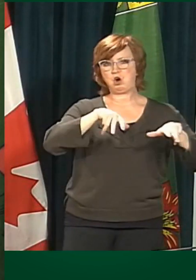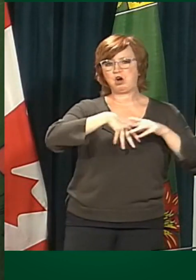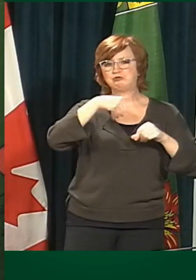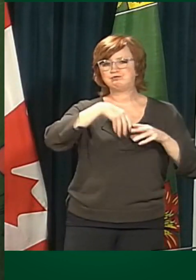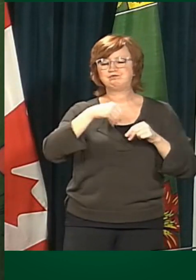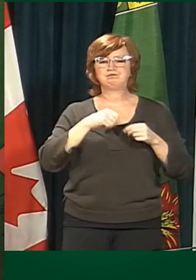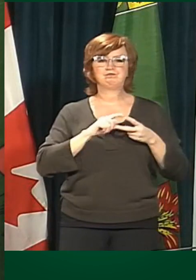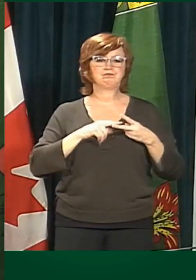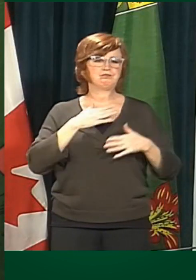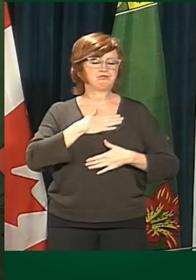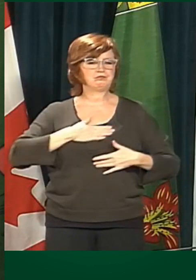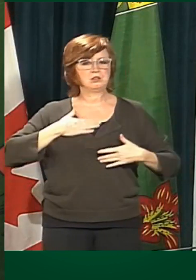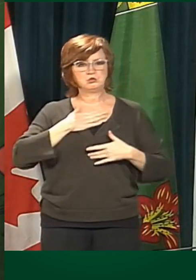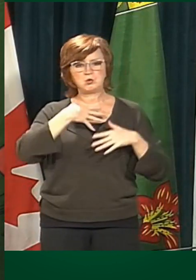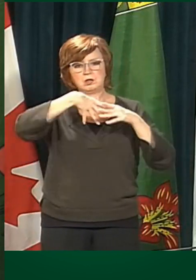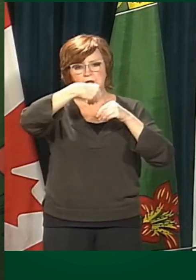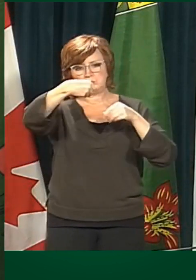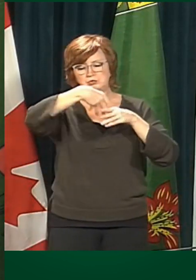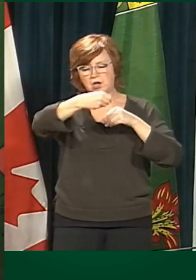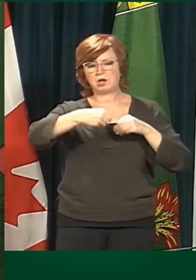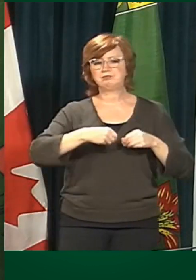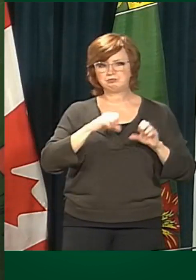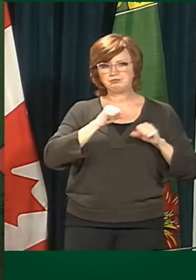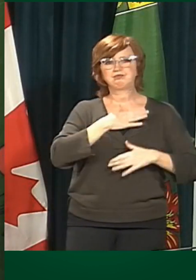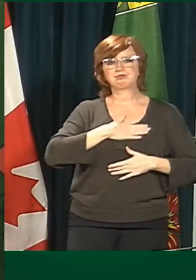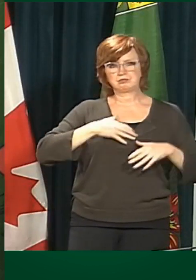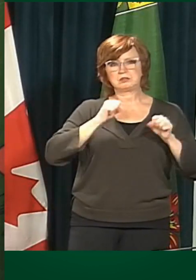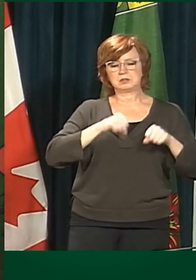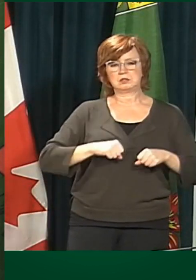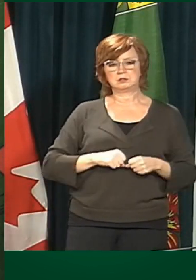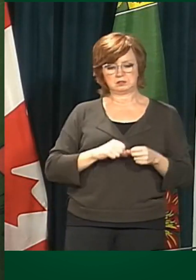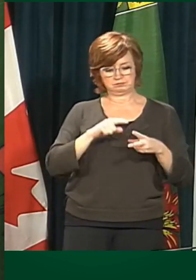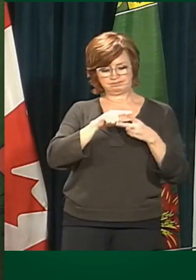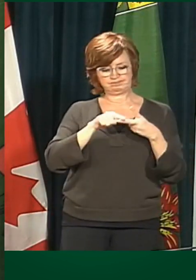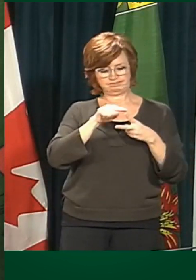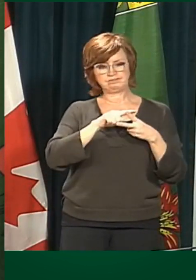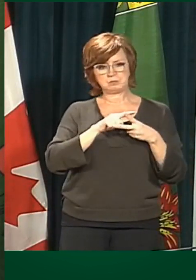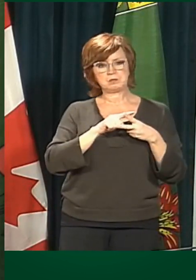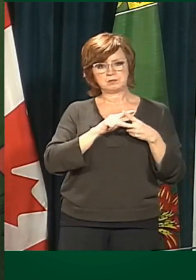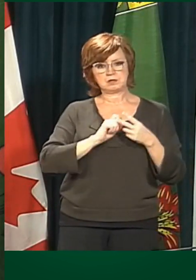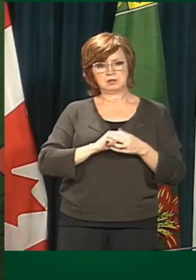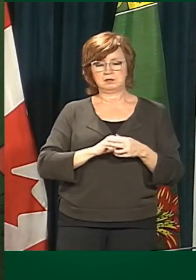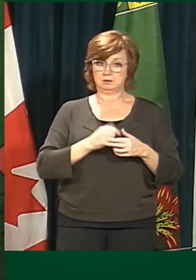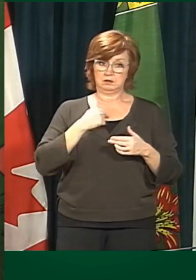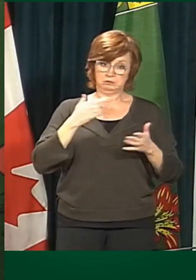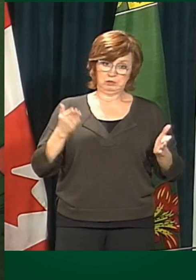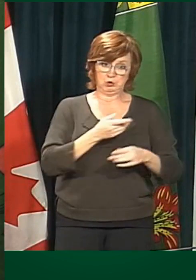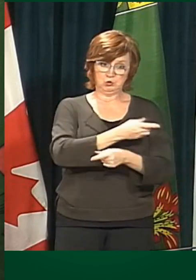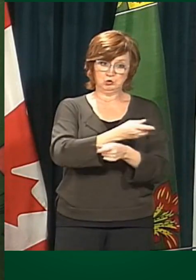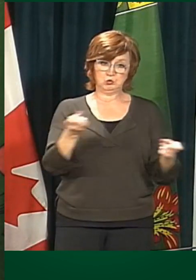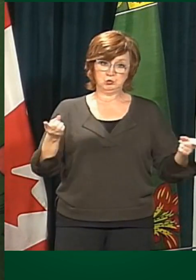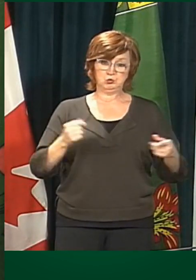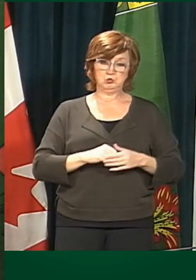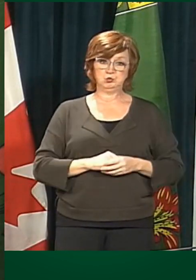enjoy the outdoors. And so that's something that, I would, in fact, encourage in terms of